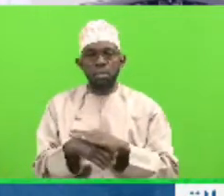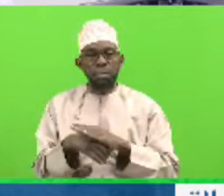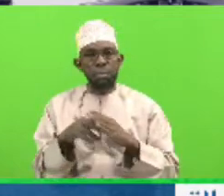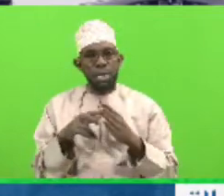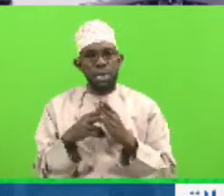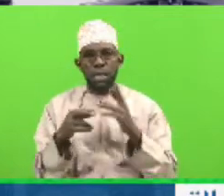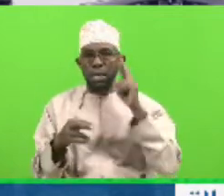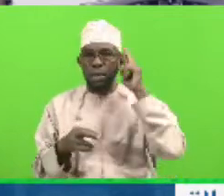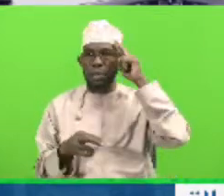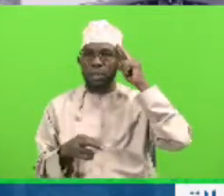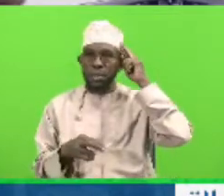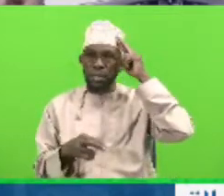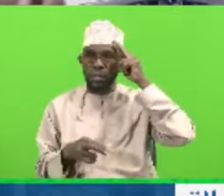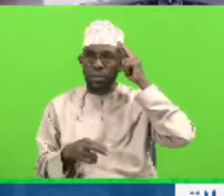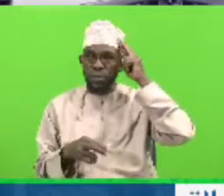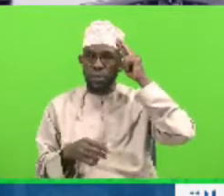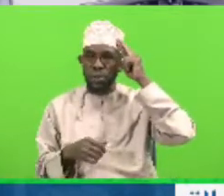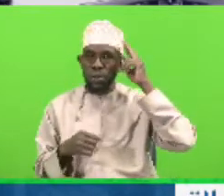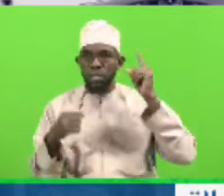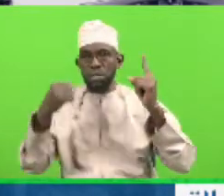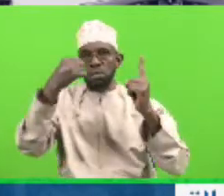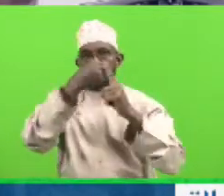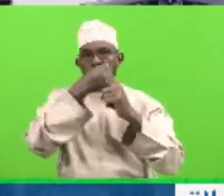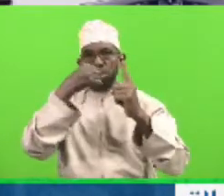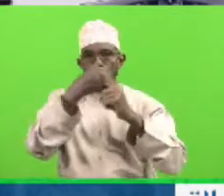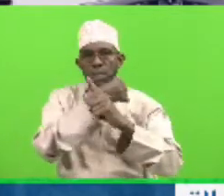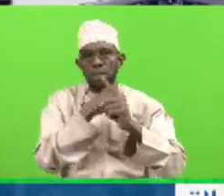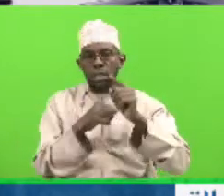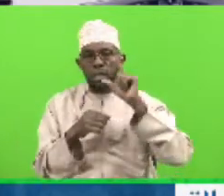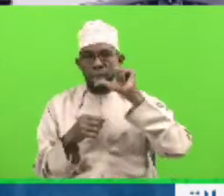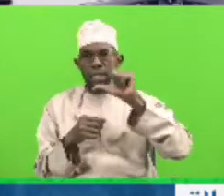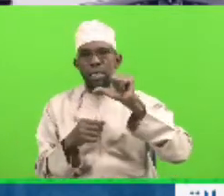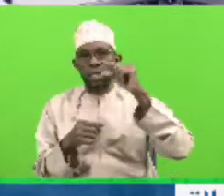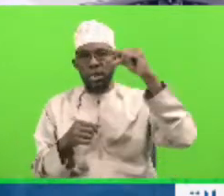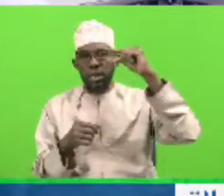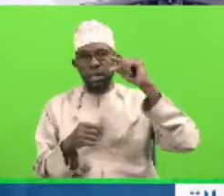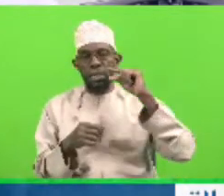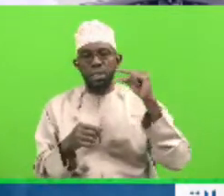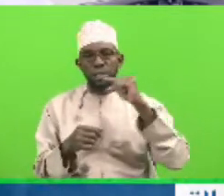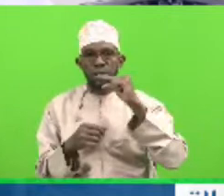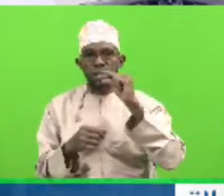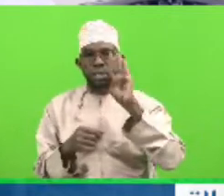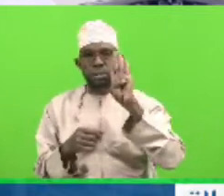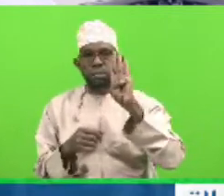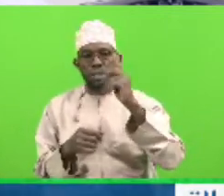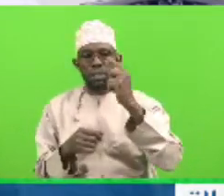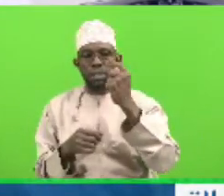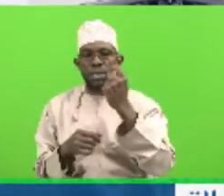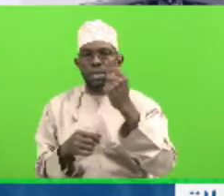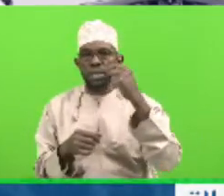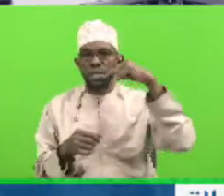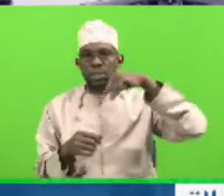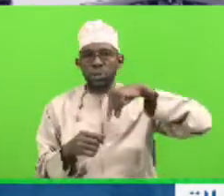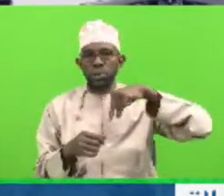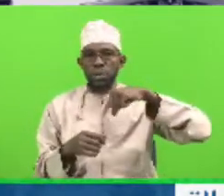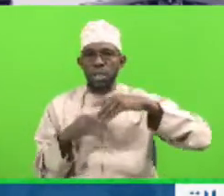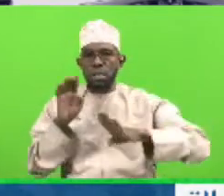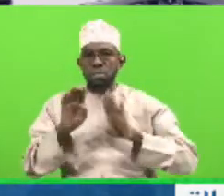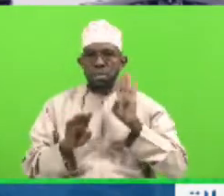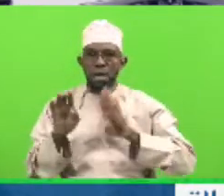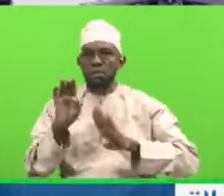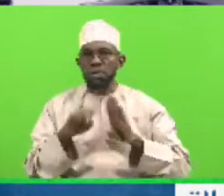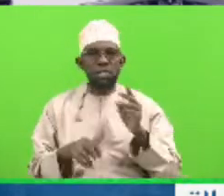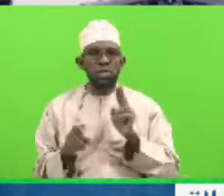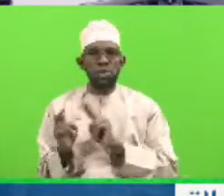strategy of the advocates of LGBTQ is to convince the world that this behavior is